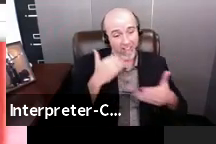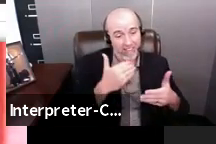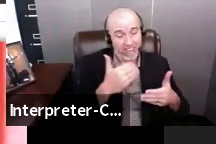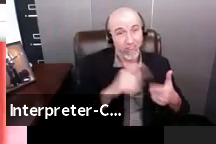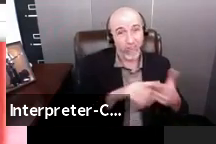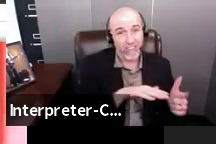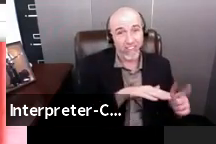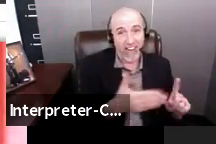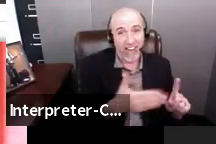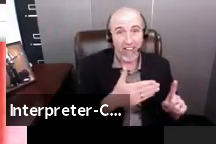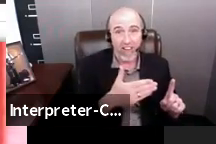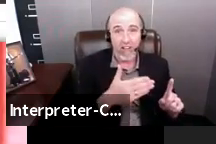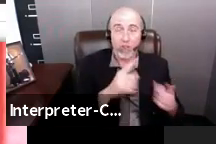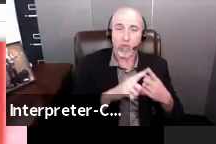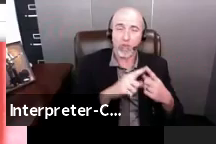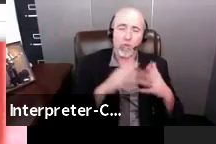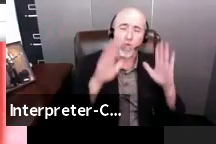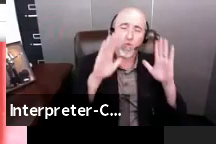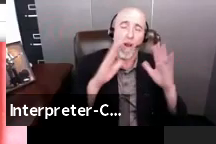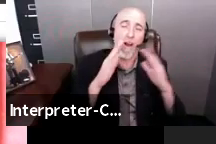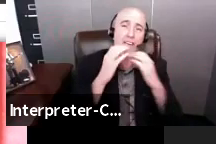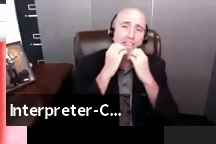great values of the human dream.